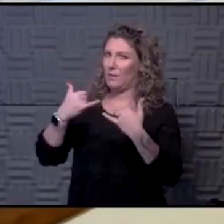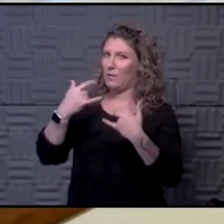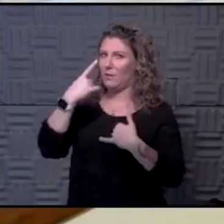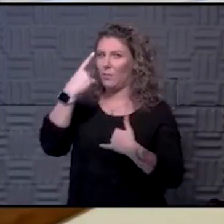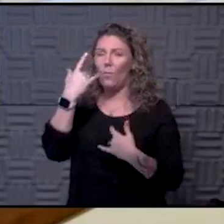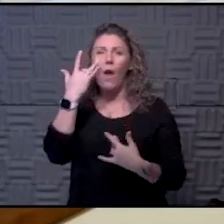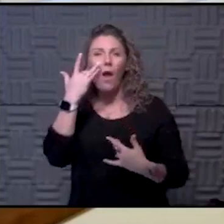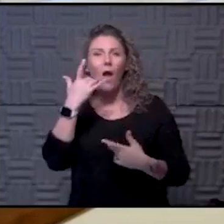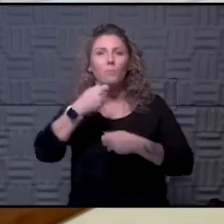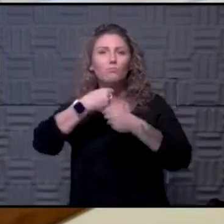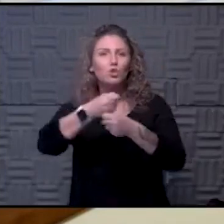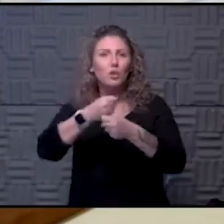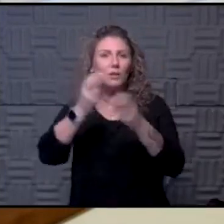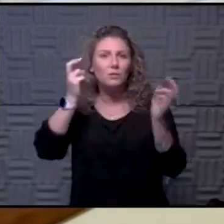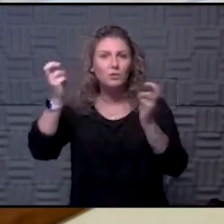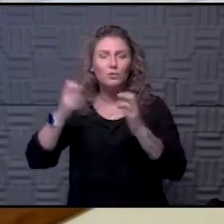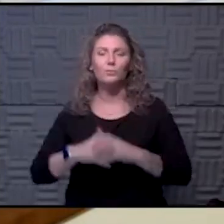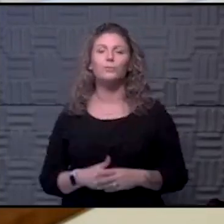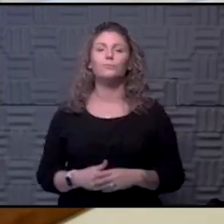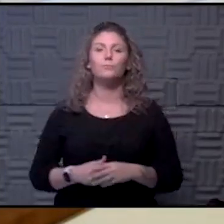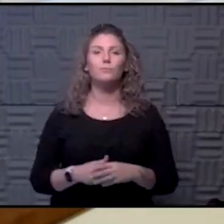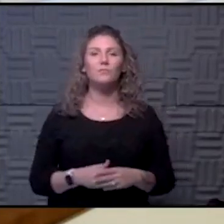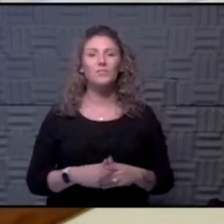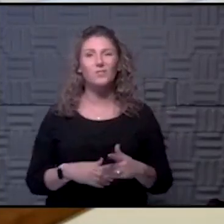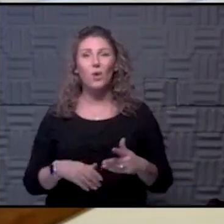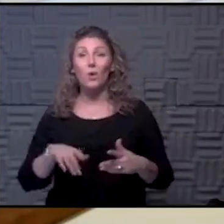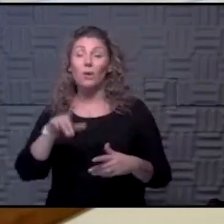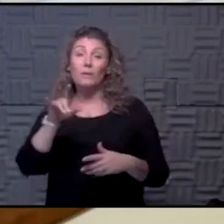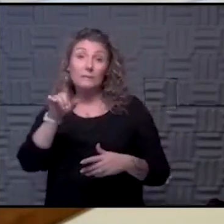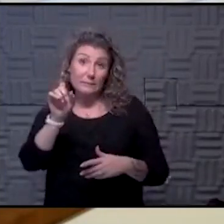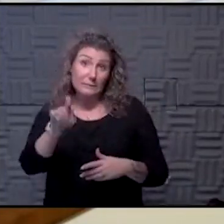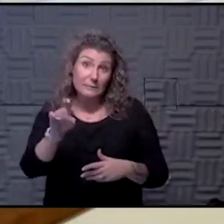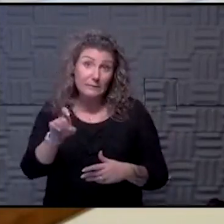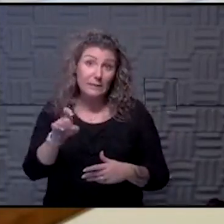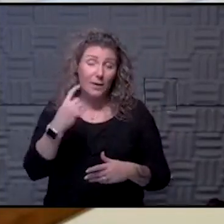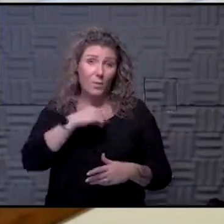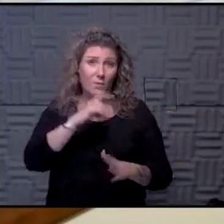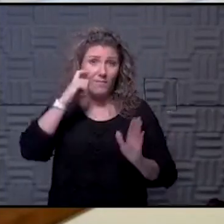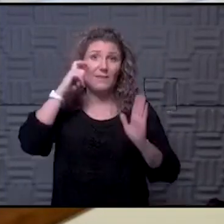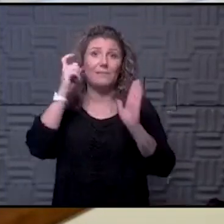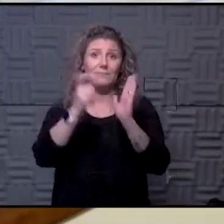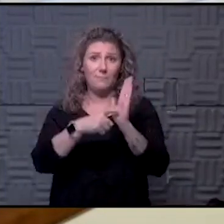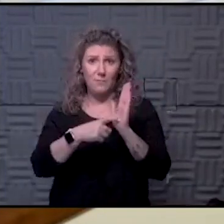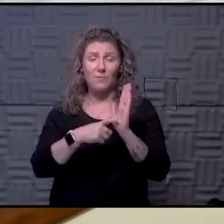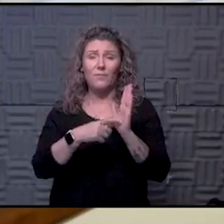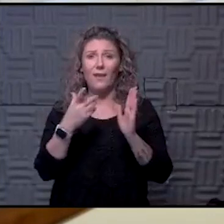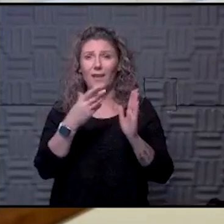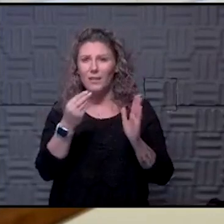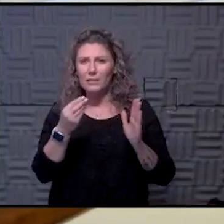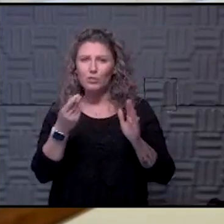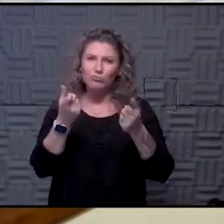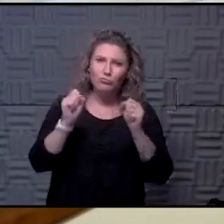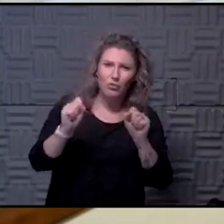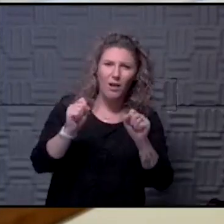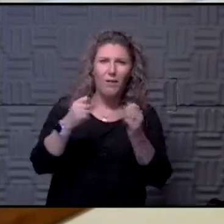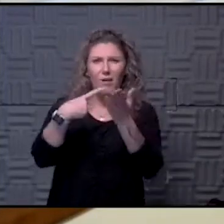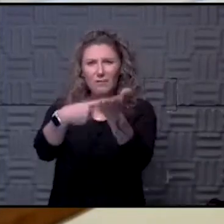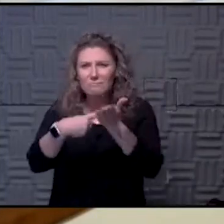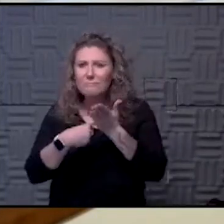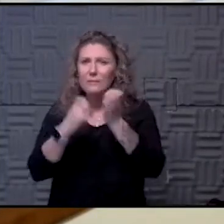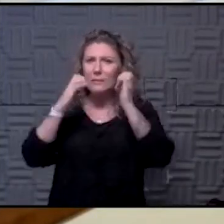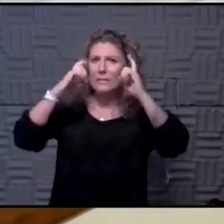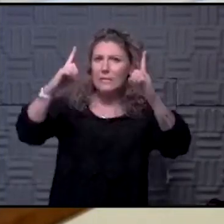production issues. And so that's kind of a wanted need in the community that we've identified, and trying to discuss and educate those people on